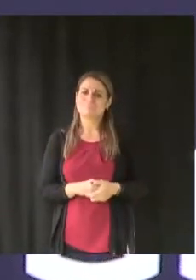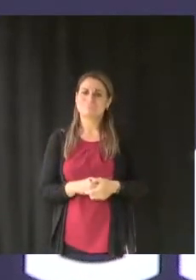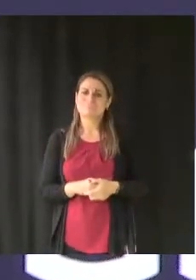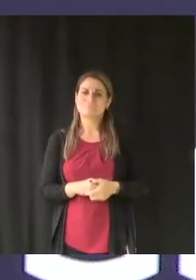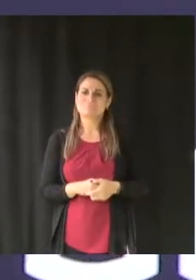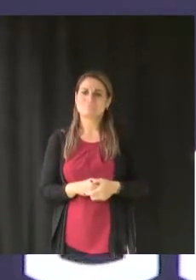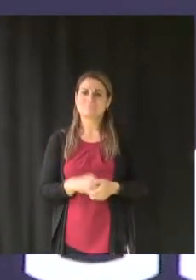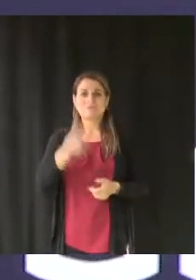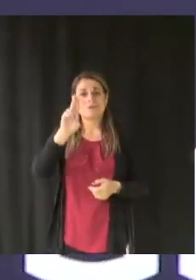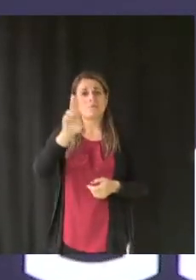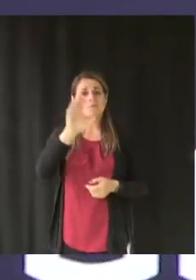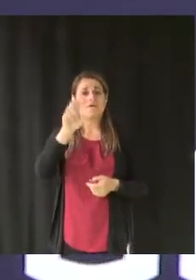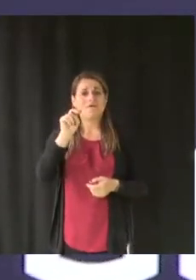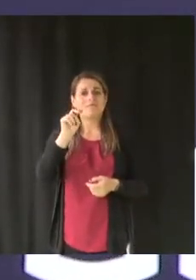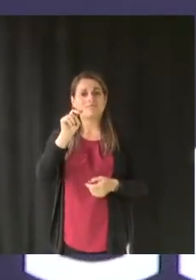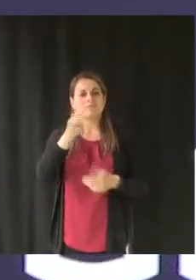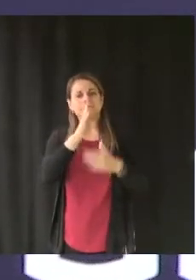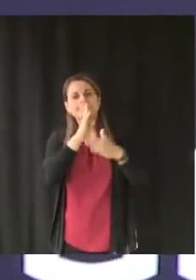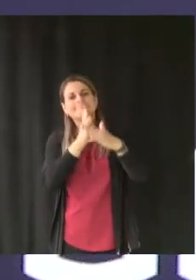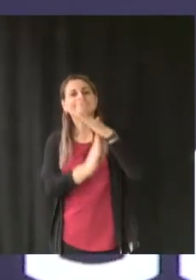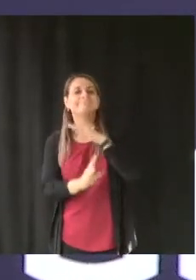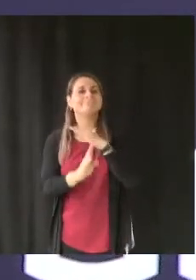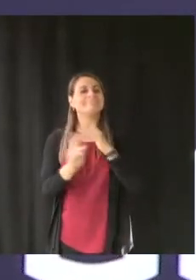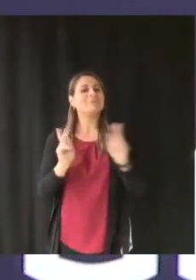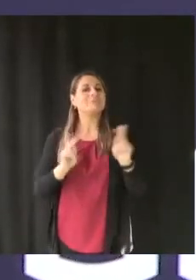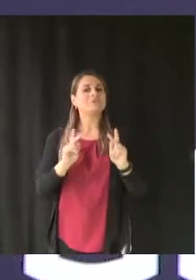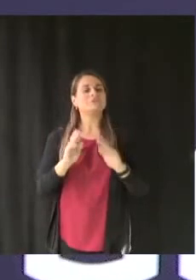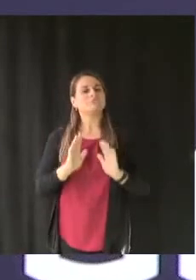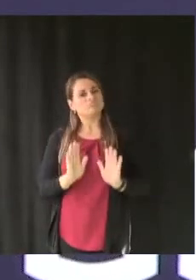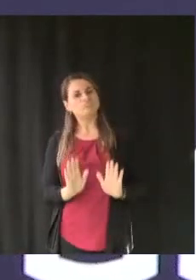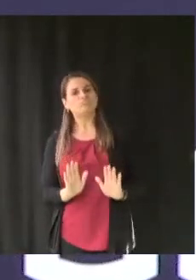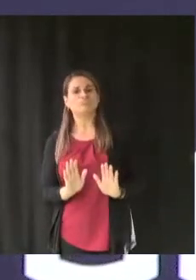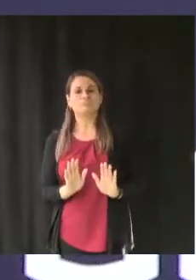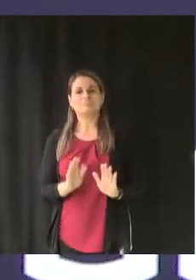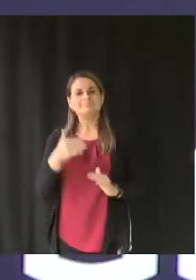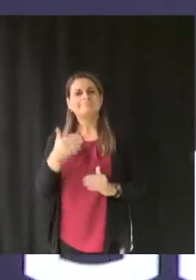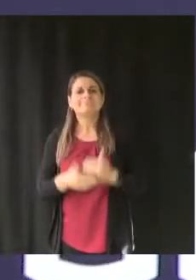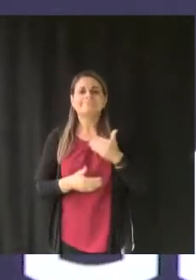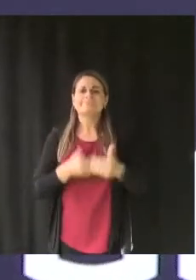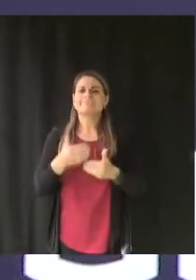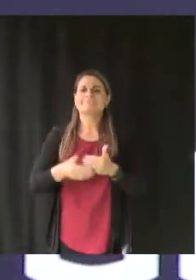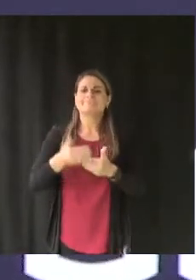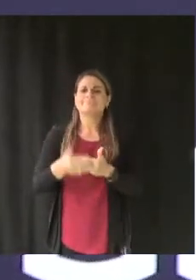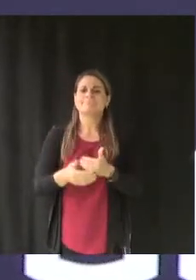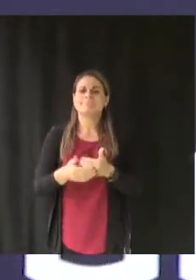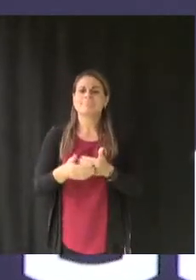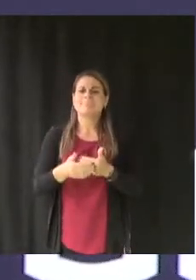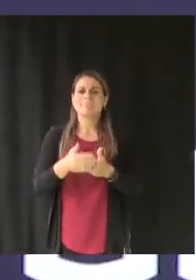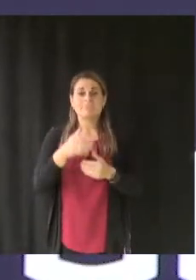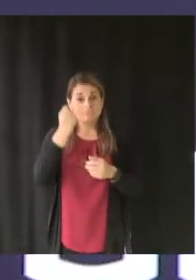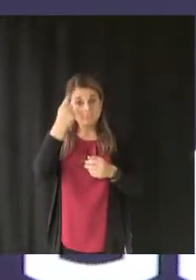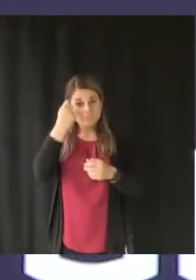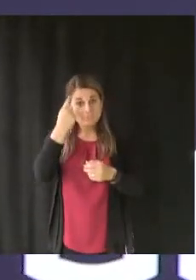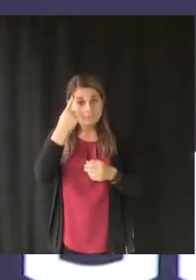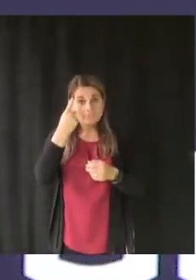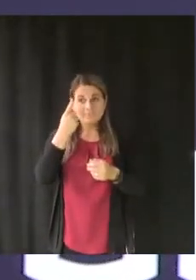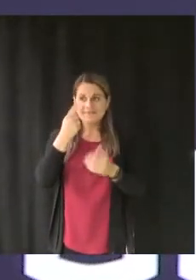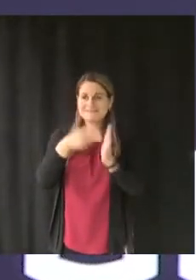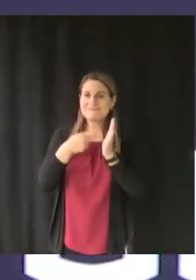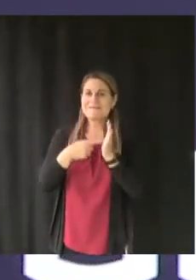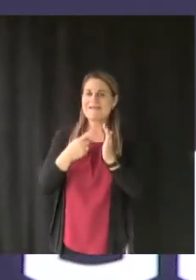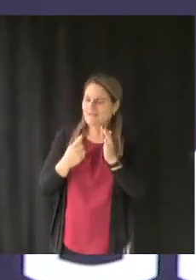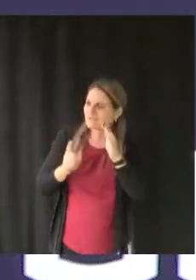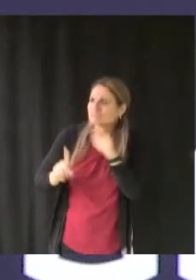habits. But I'm going to take a moment and brag about the Dodd Center and the Human Rights Institute. These